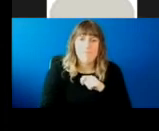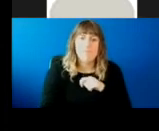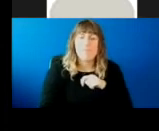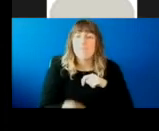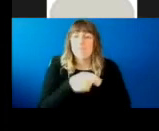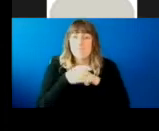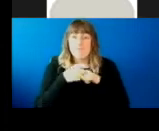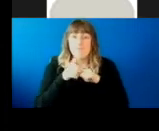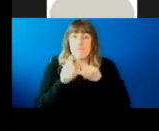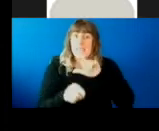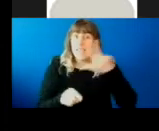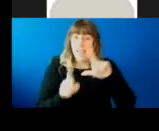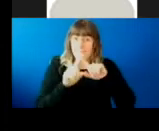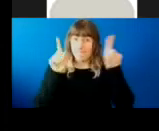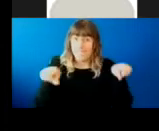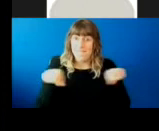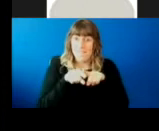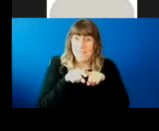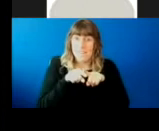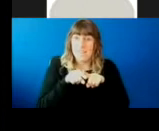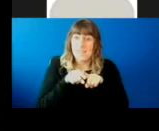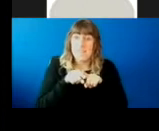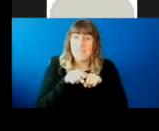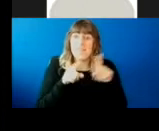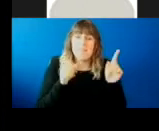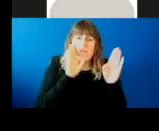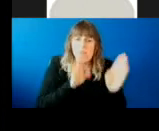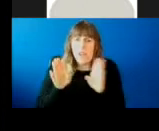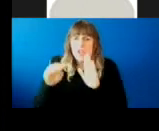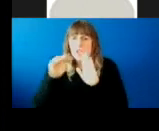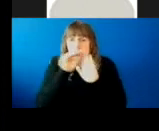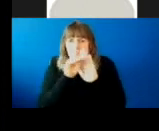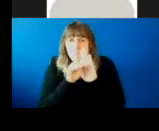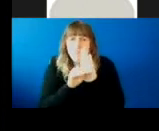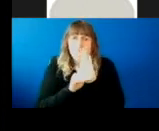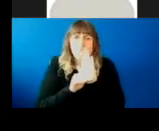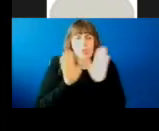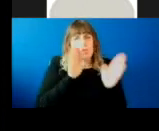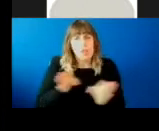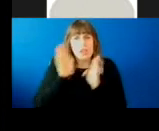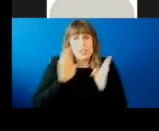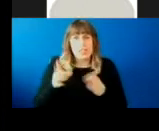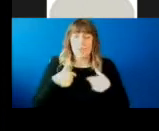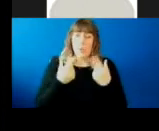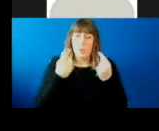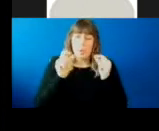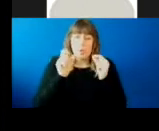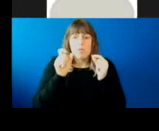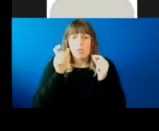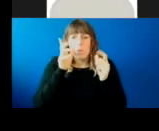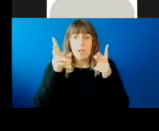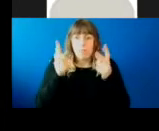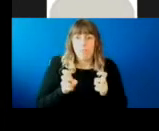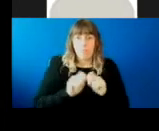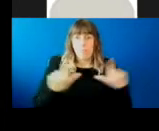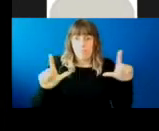on the left are like strategies. So common strategies where you just kind of have to fill in the blanks, answer the